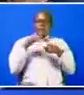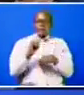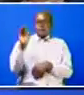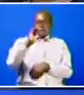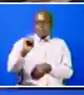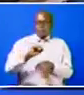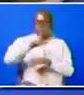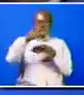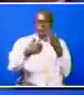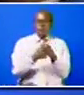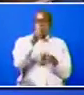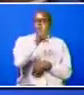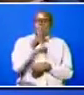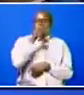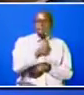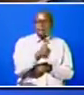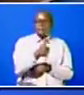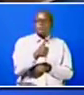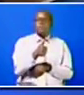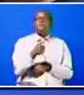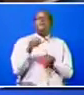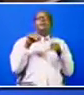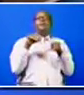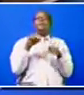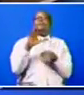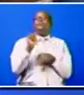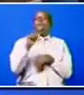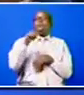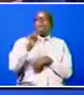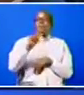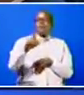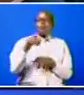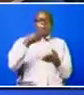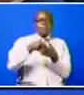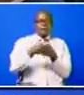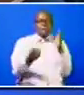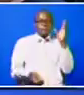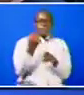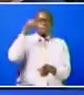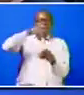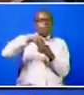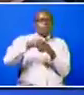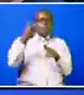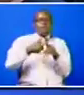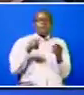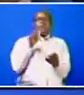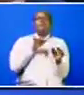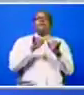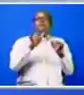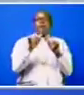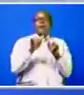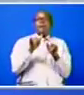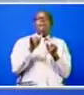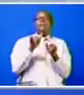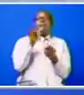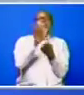of all private equity and venture capital money raised by entrepreneurs is from foreign-backed